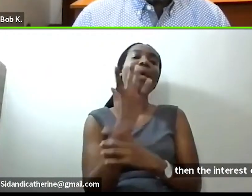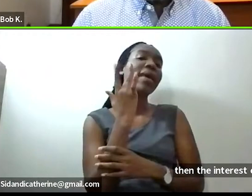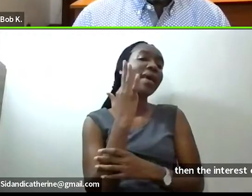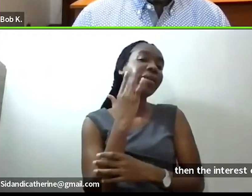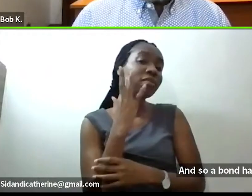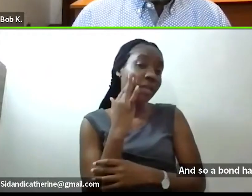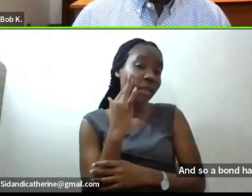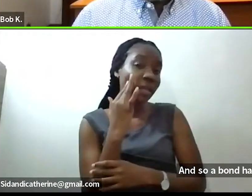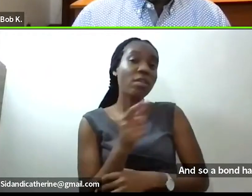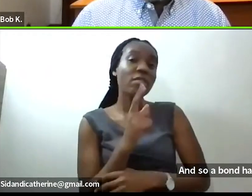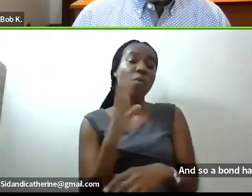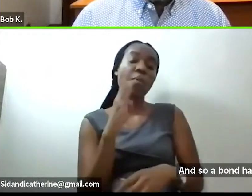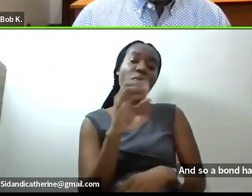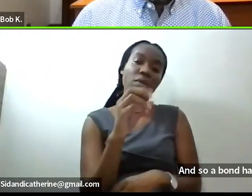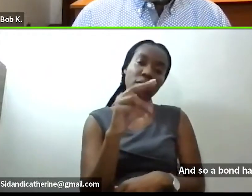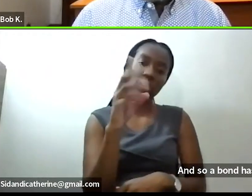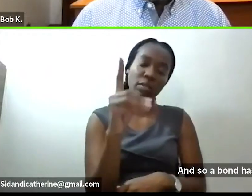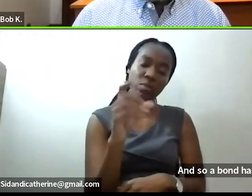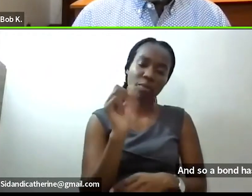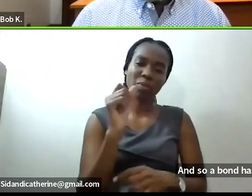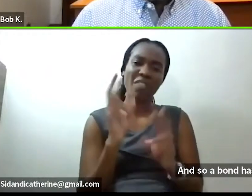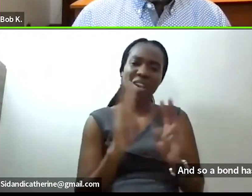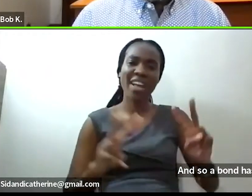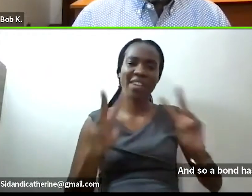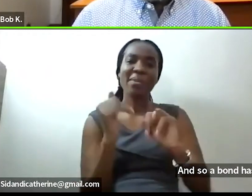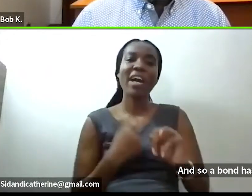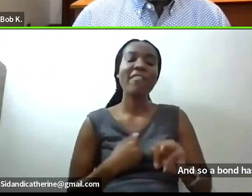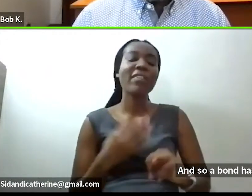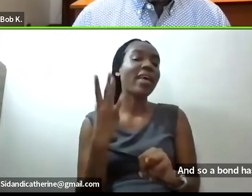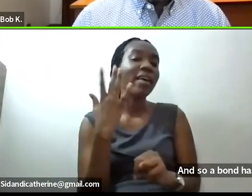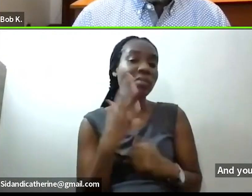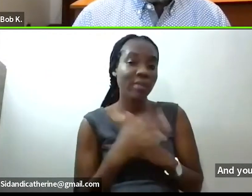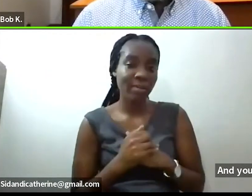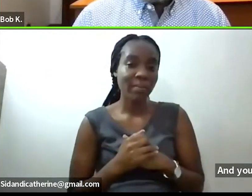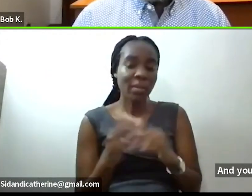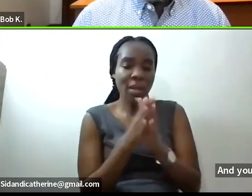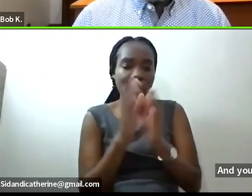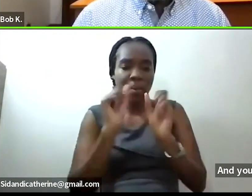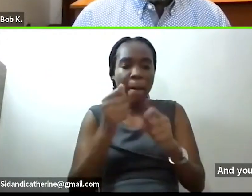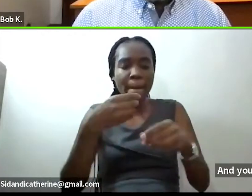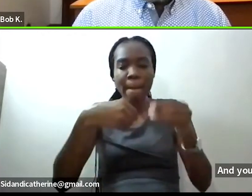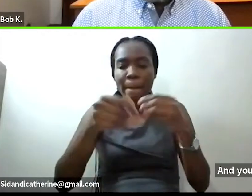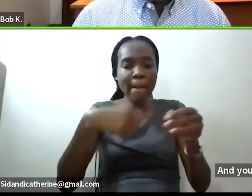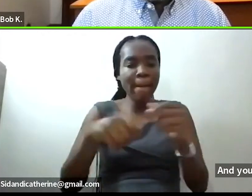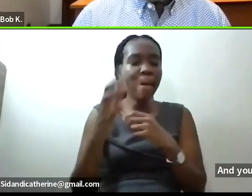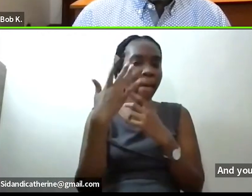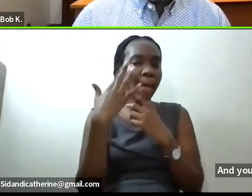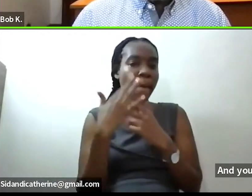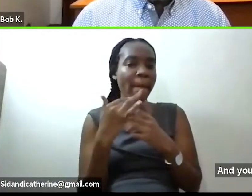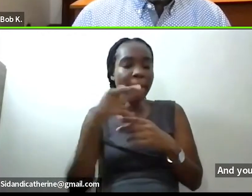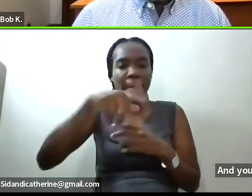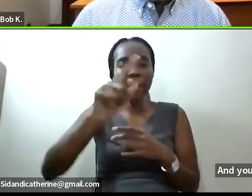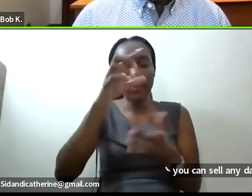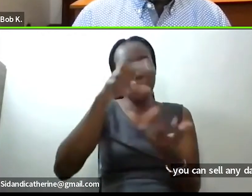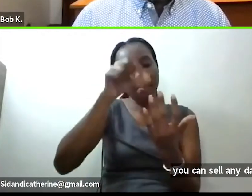day. And you can sell any day of your choice if the need arises. There are no